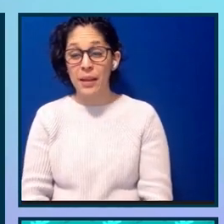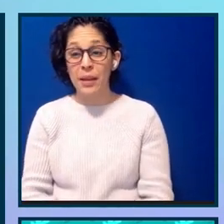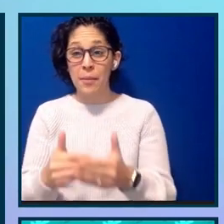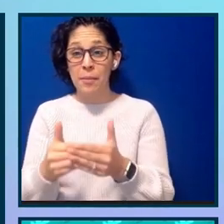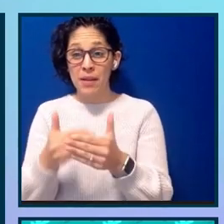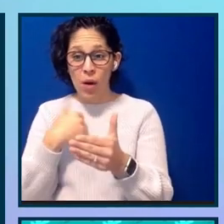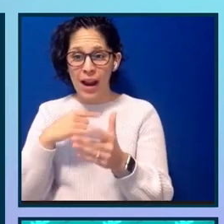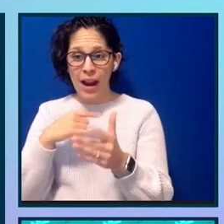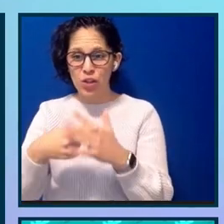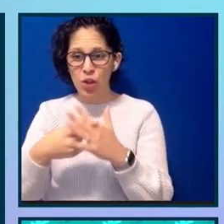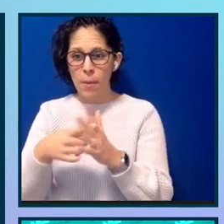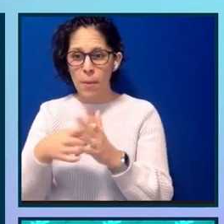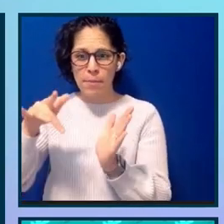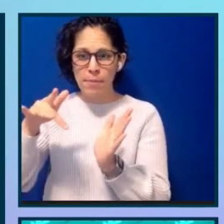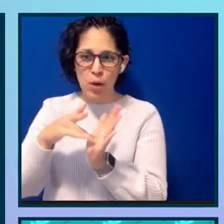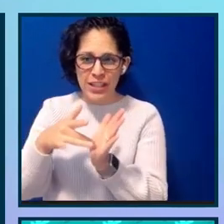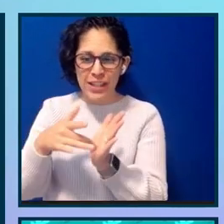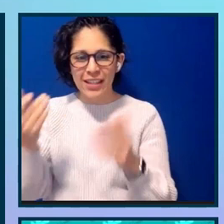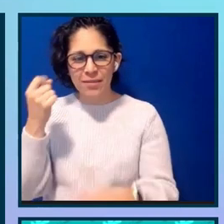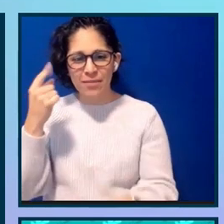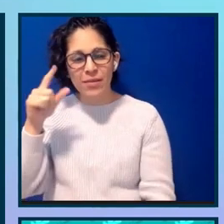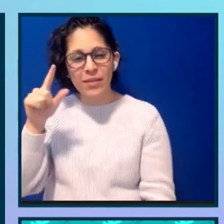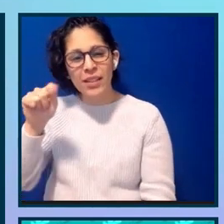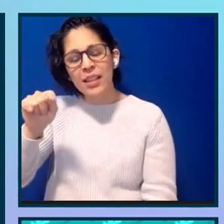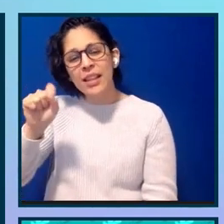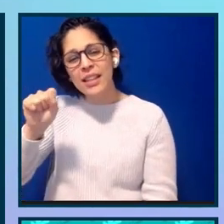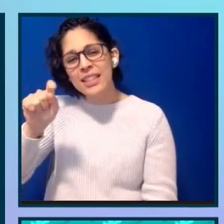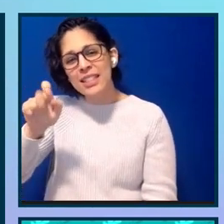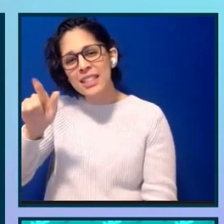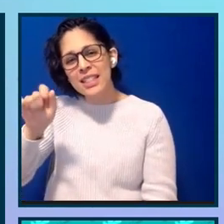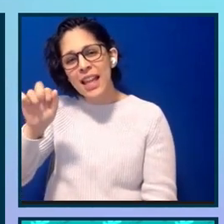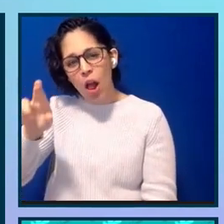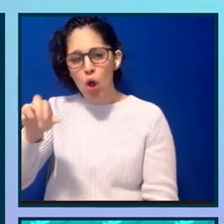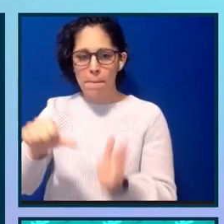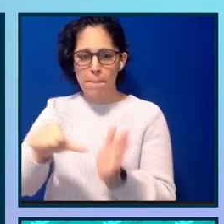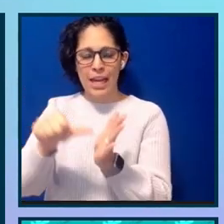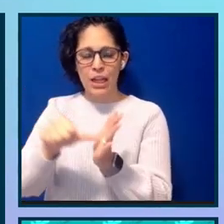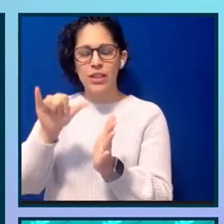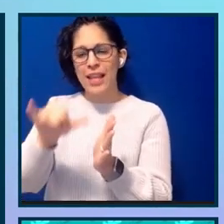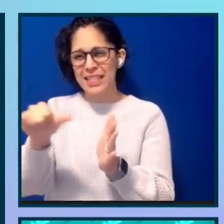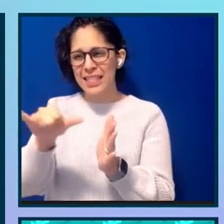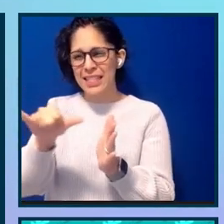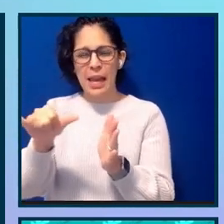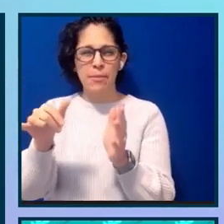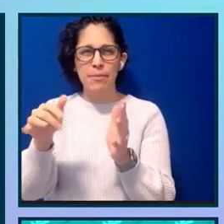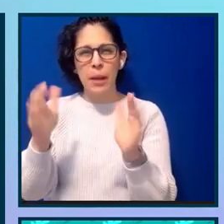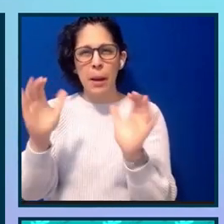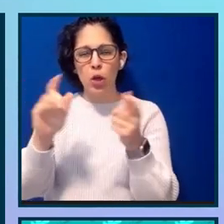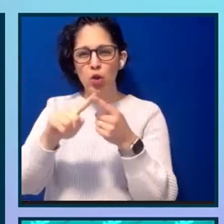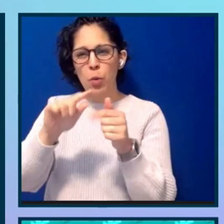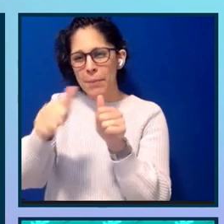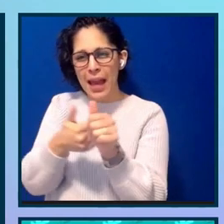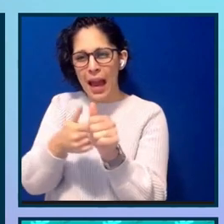the Stellar Souvenirs page is very similar to Behind the Jam. We have the same layout with the logo